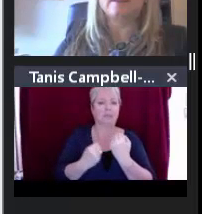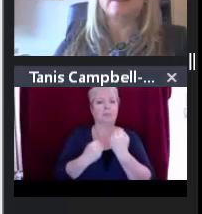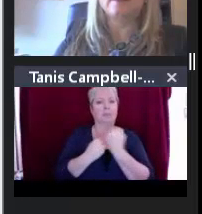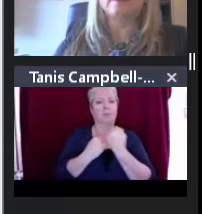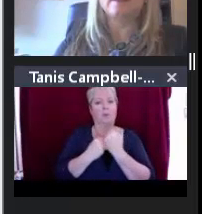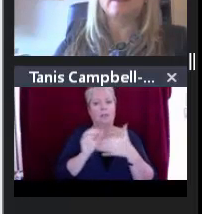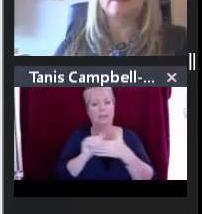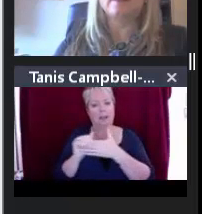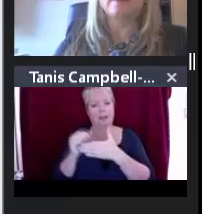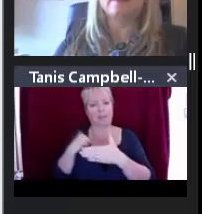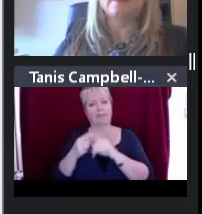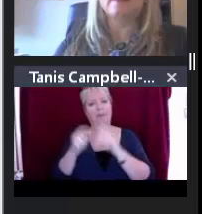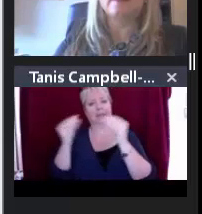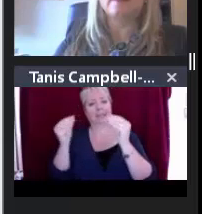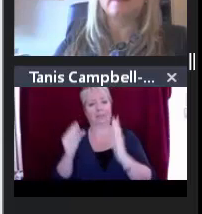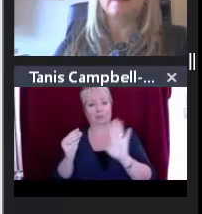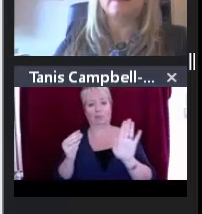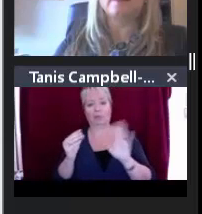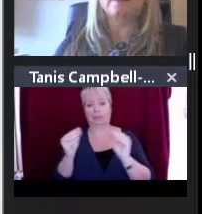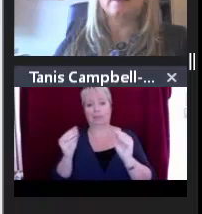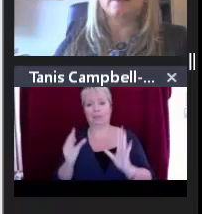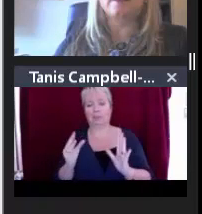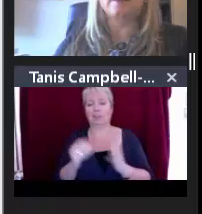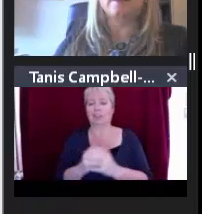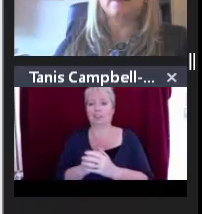me to